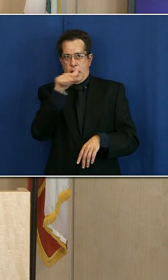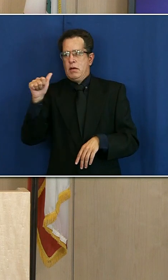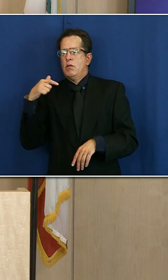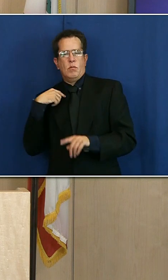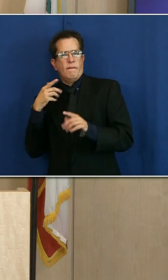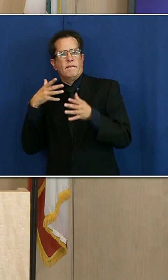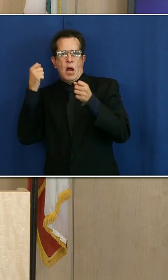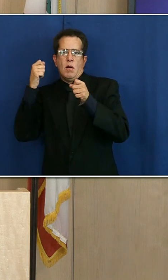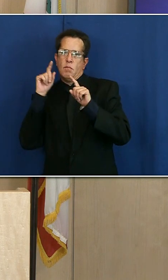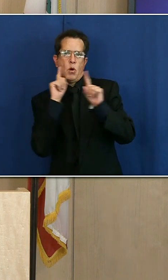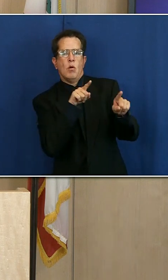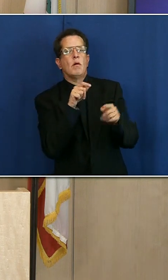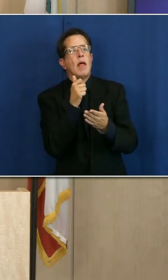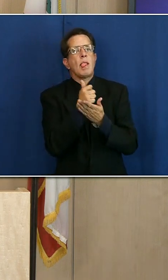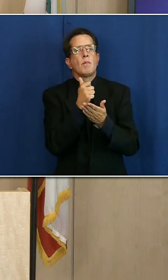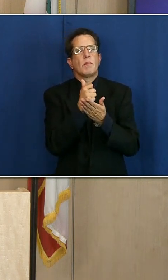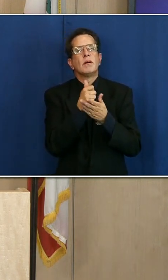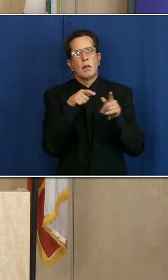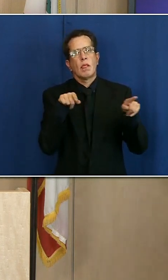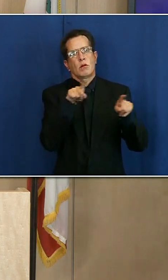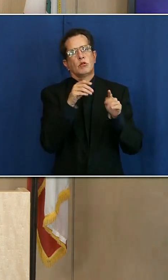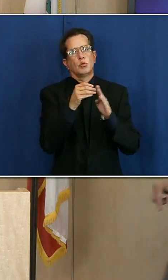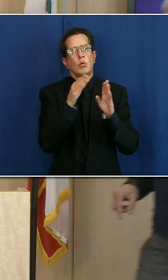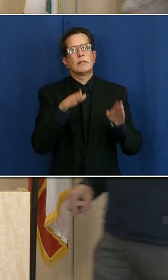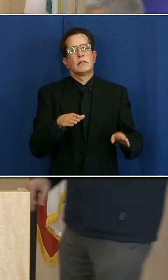phone calls. Thank you.